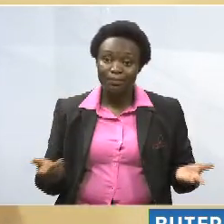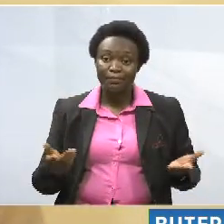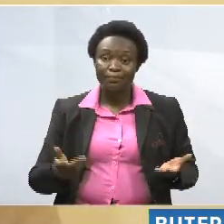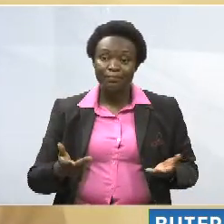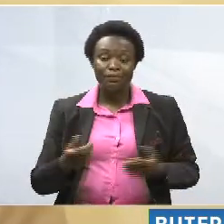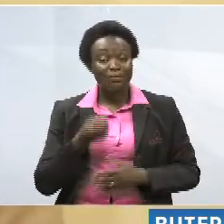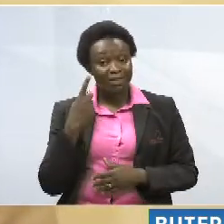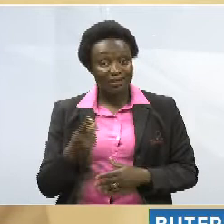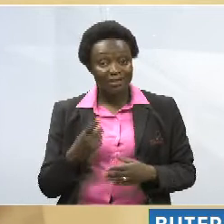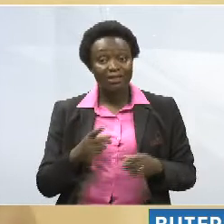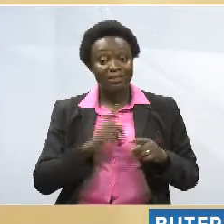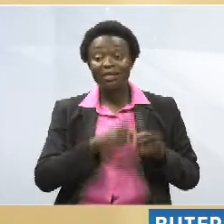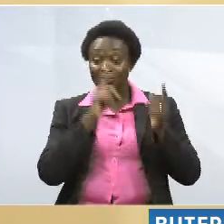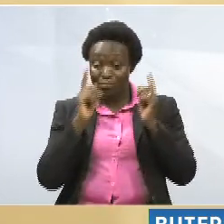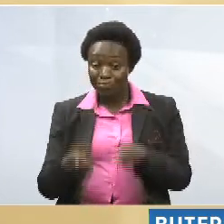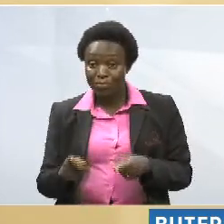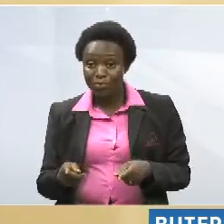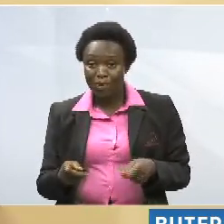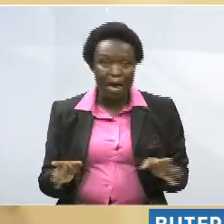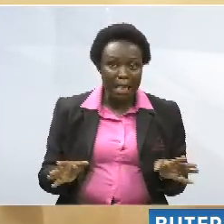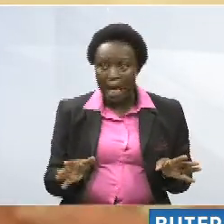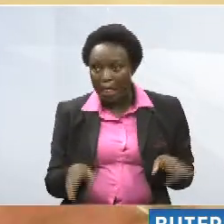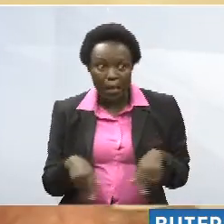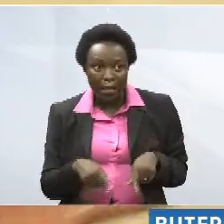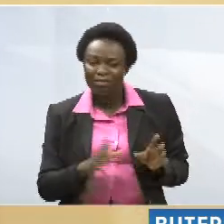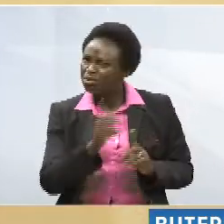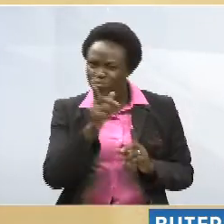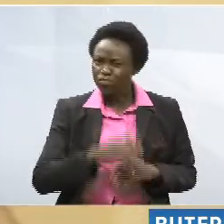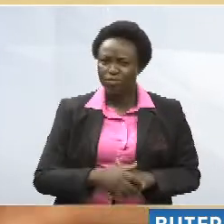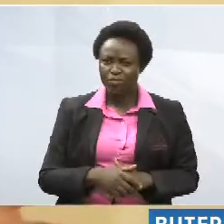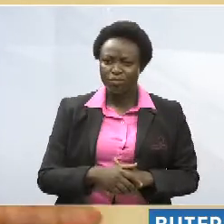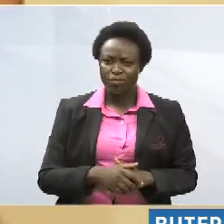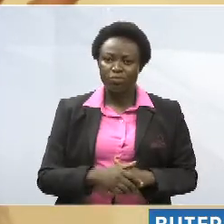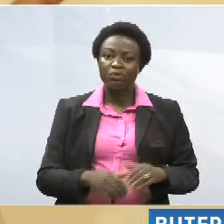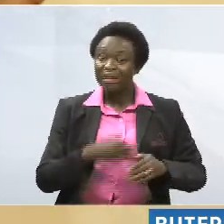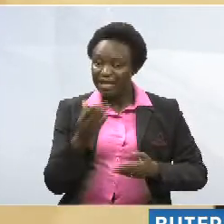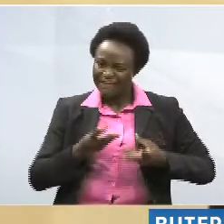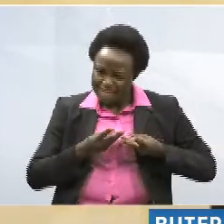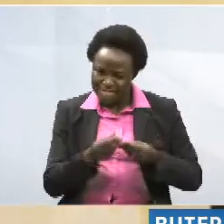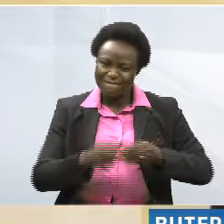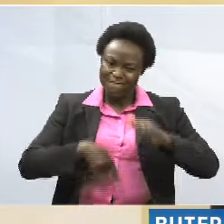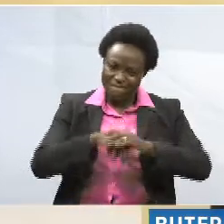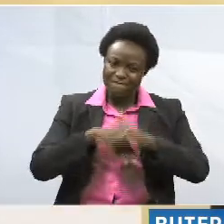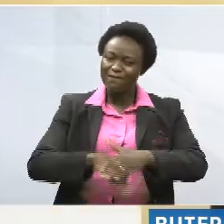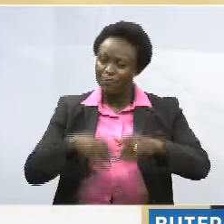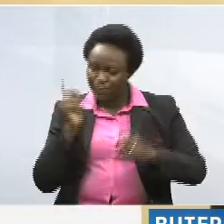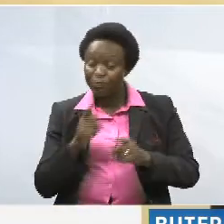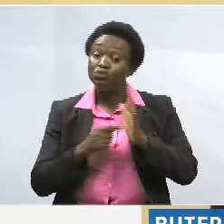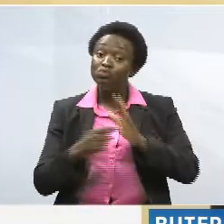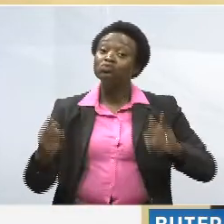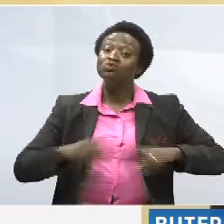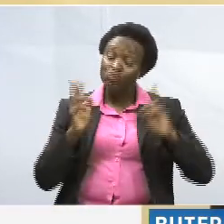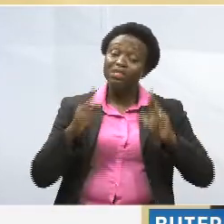Olidde bwe mutuuka wali tebubeera yogoyogo nedda bwetemukwatako mumulage nti muli bawanguzi.